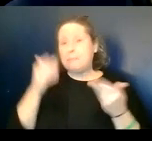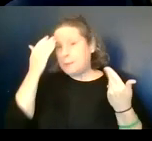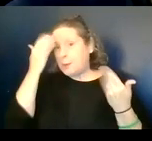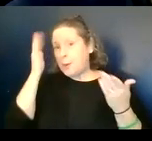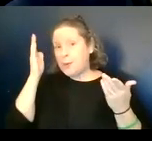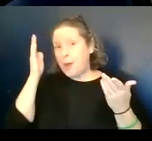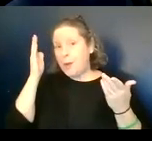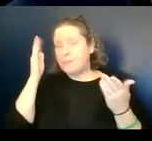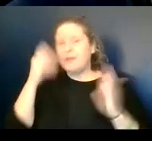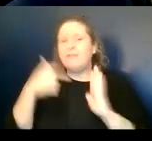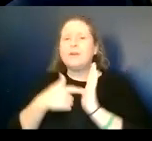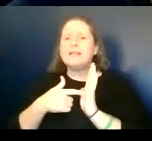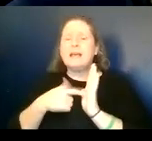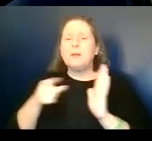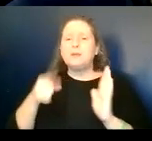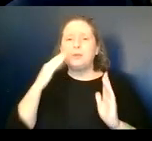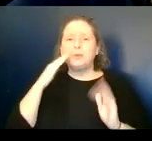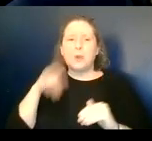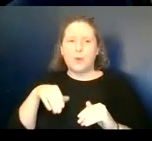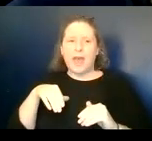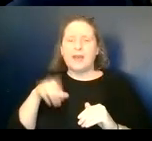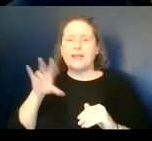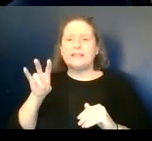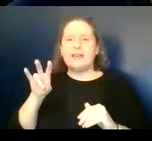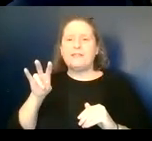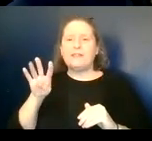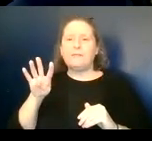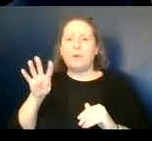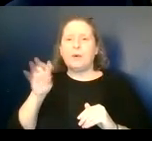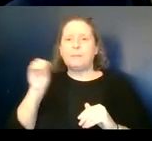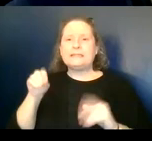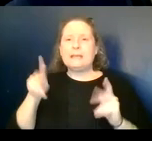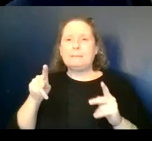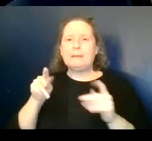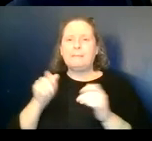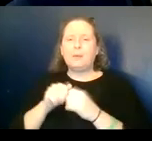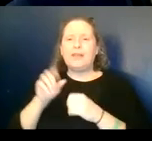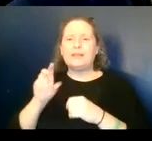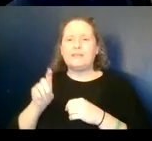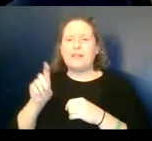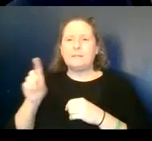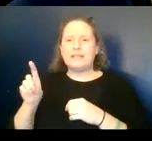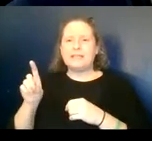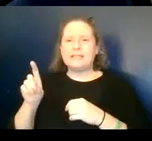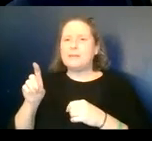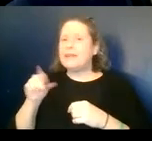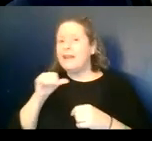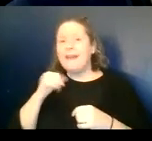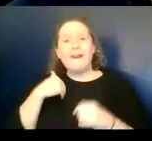you know that 74% of people with developmental disabilities do not have knowledge